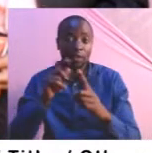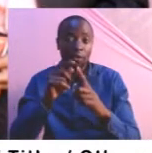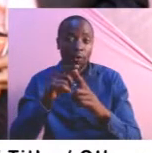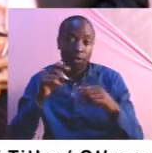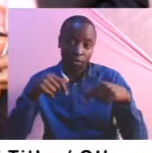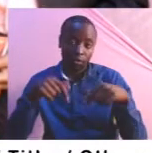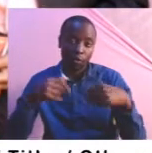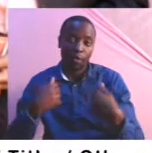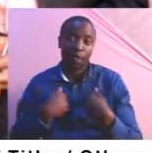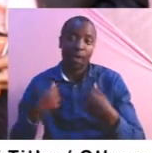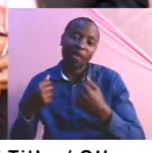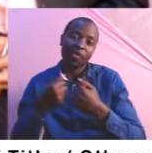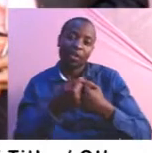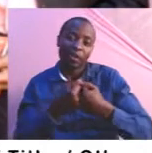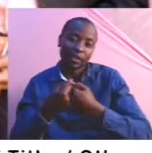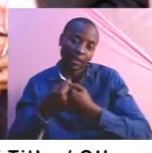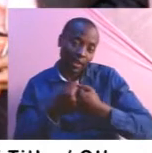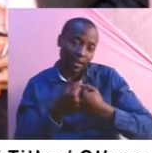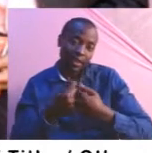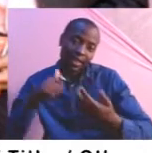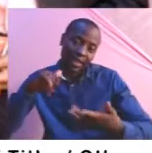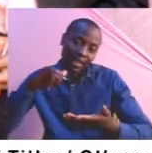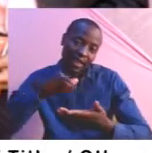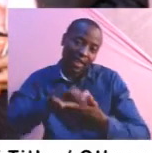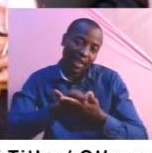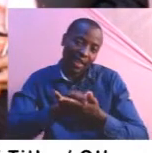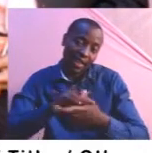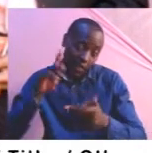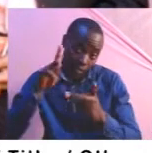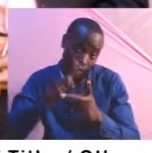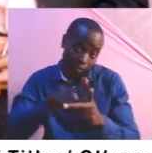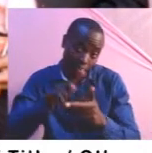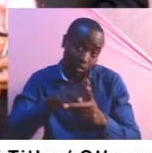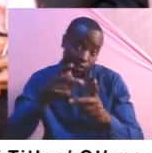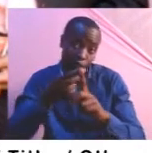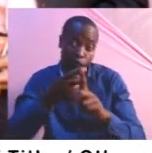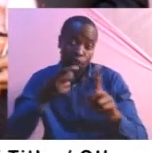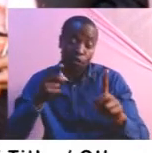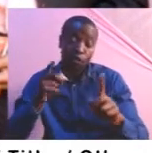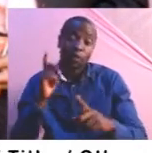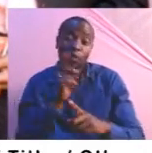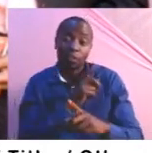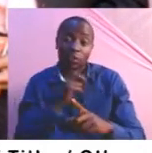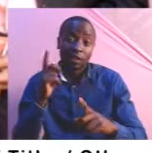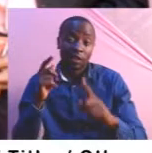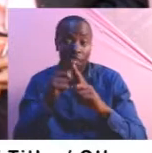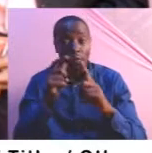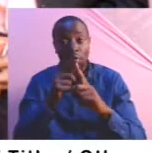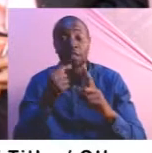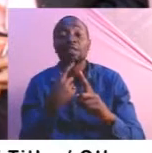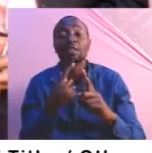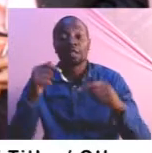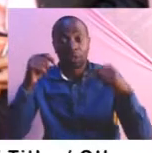throwing a challenge to all of us, that he is tends to keep us from destruction. As the word of God was said today,